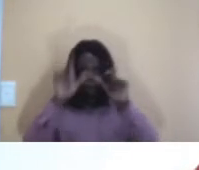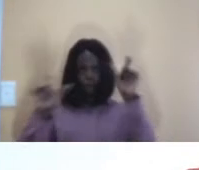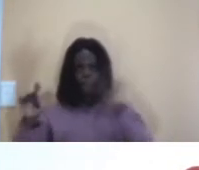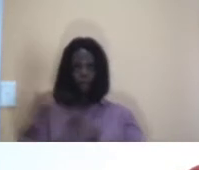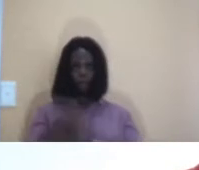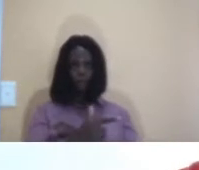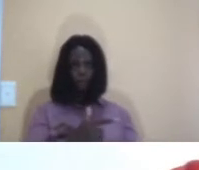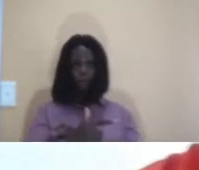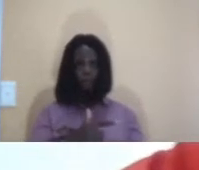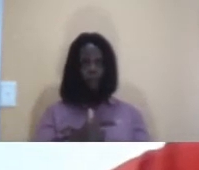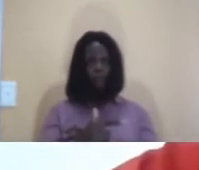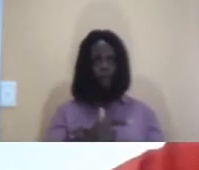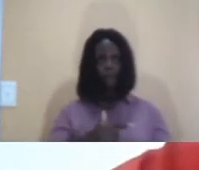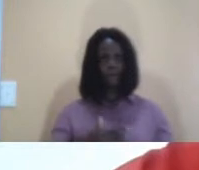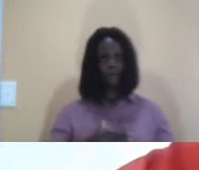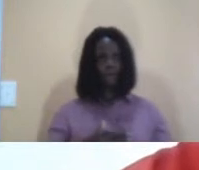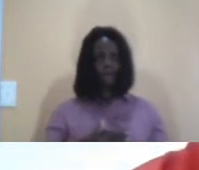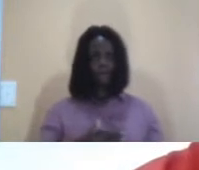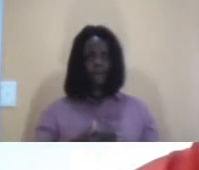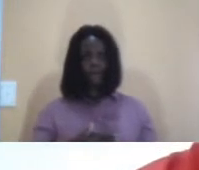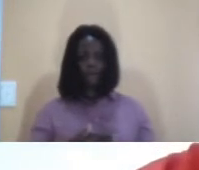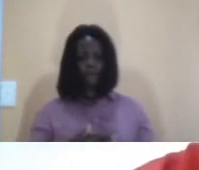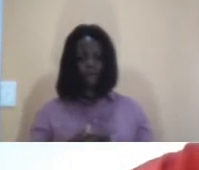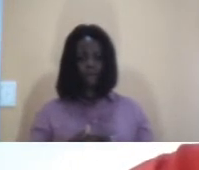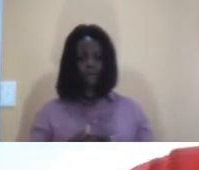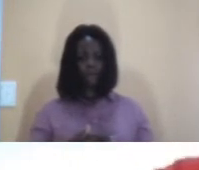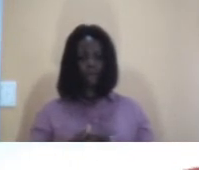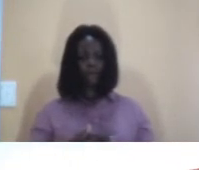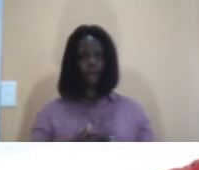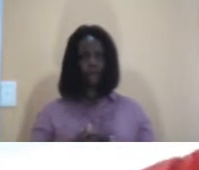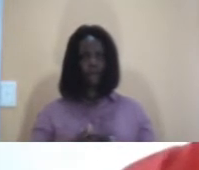Ngibonge ithuba enginikeza lona. Ngicela ukuvele ngihlale odabeni.